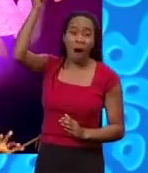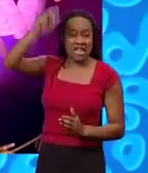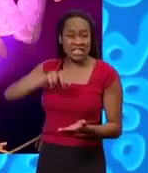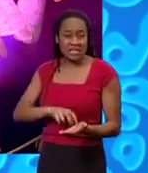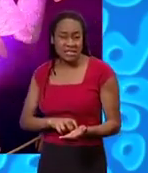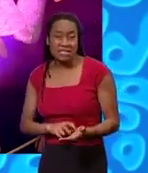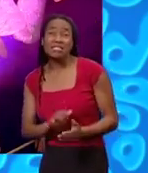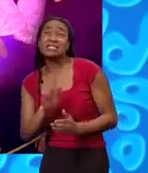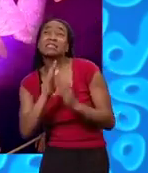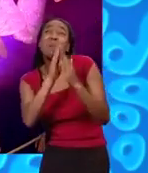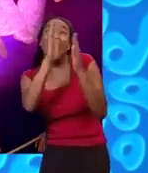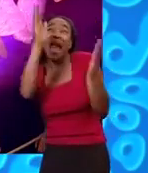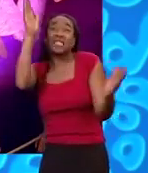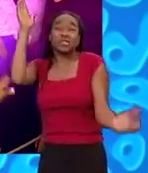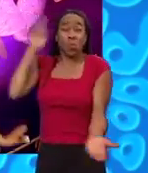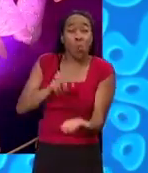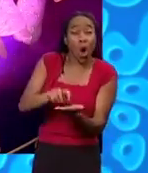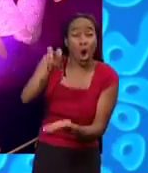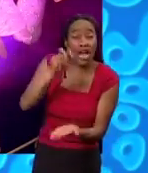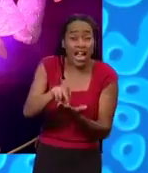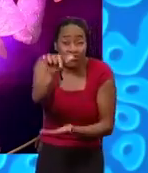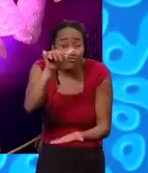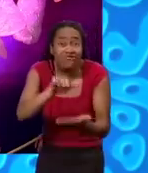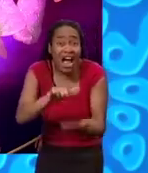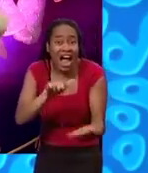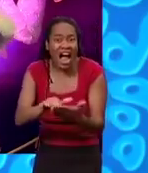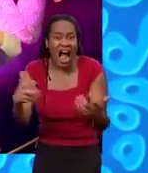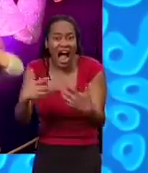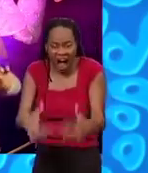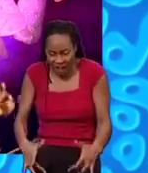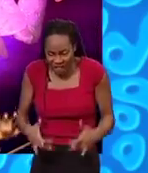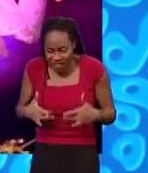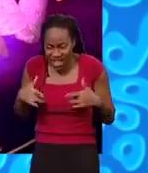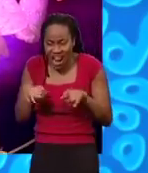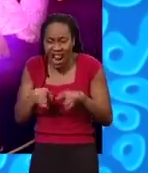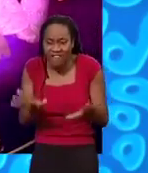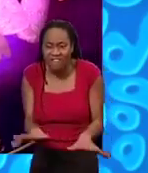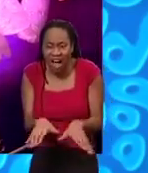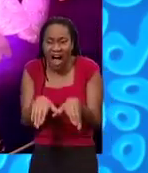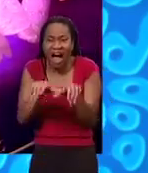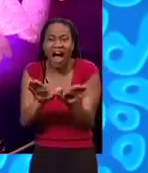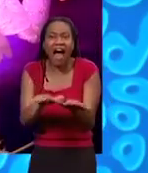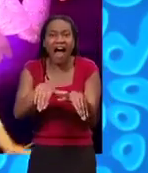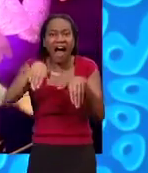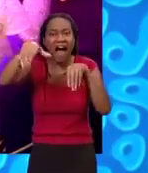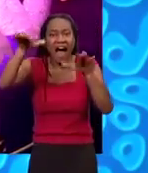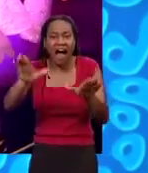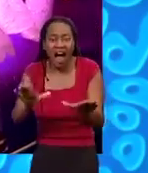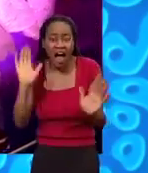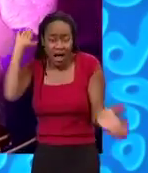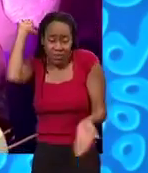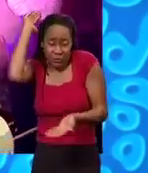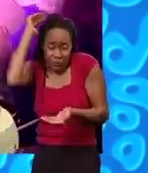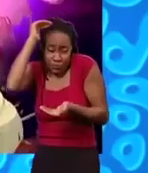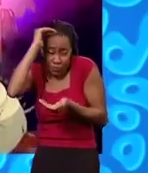Space walking, that's it. This is how it feels to fly. Now we're gonna curl down. The